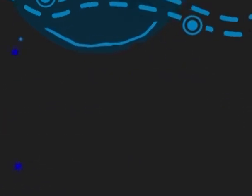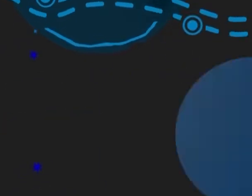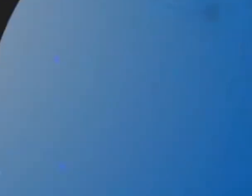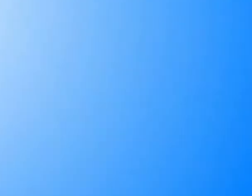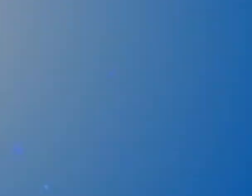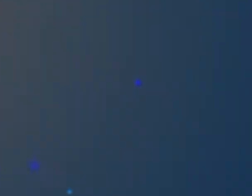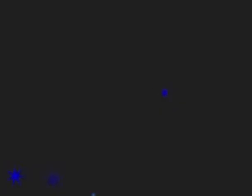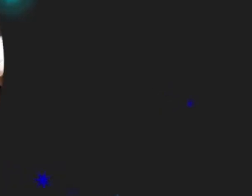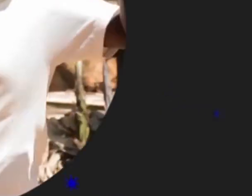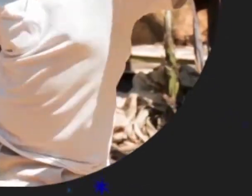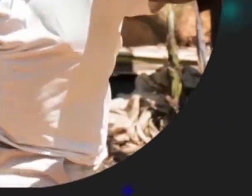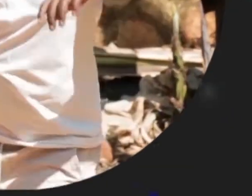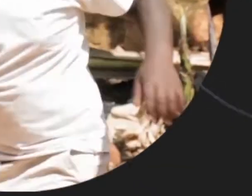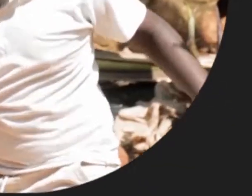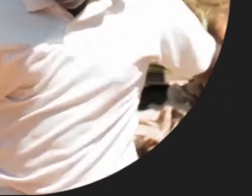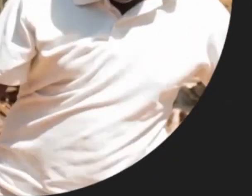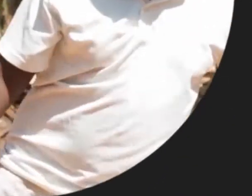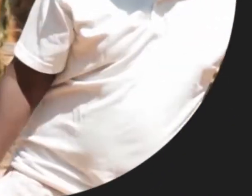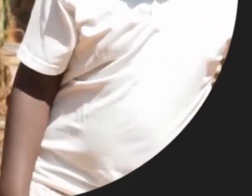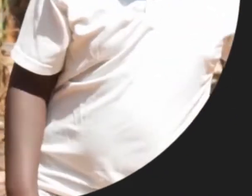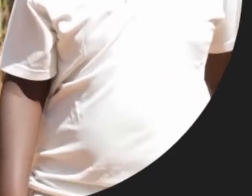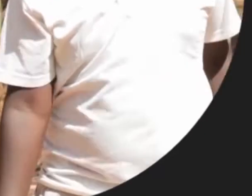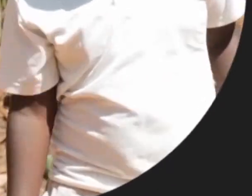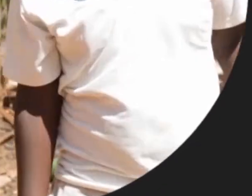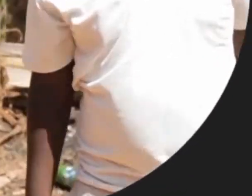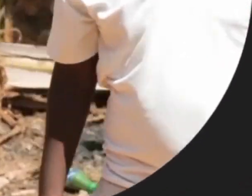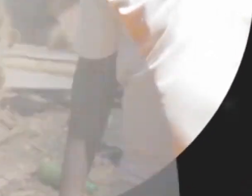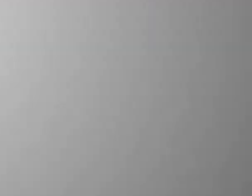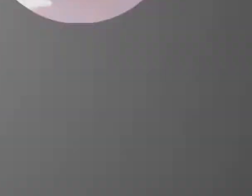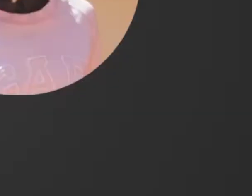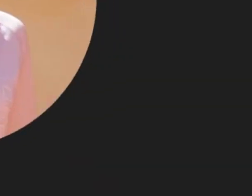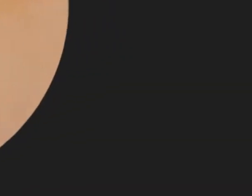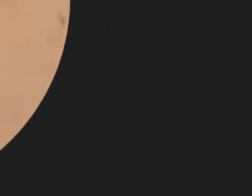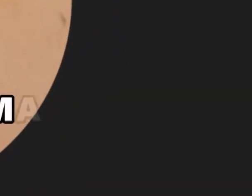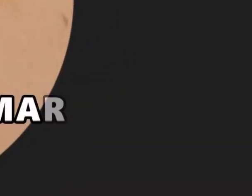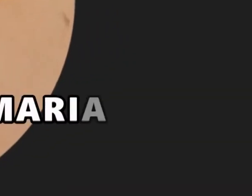disabilities. Let's all develop